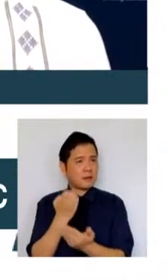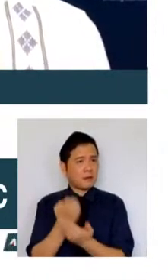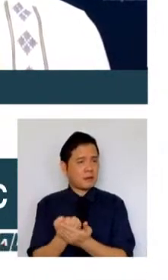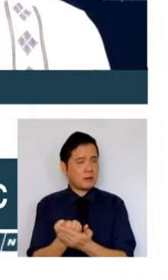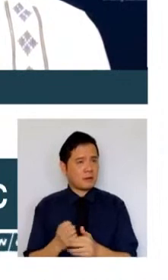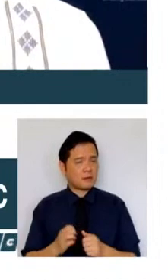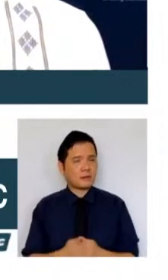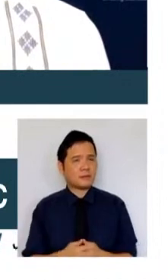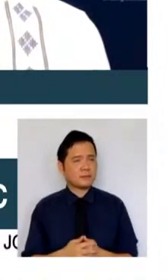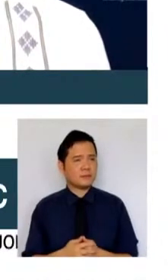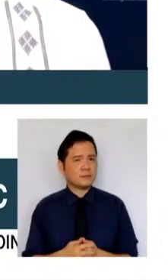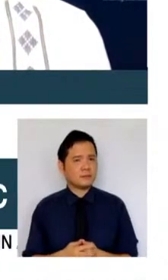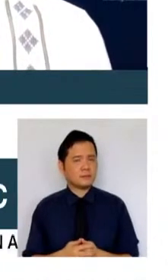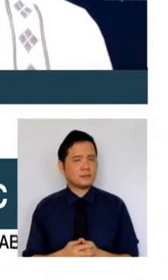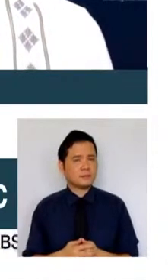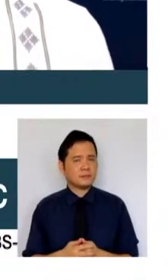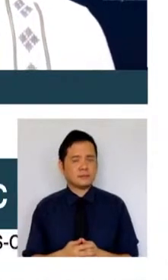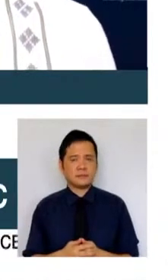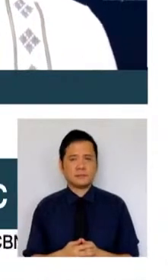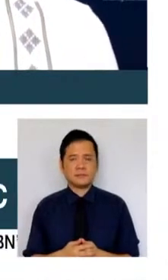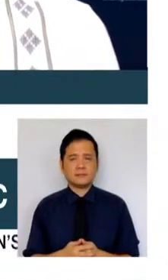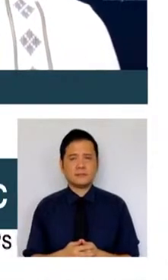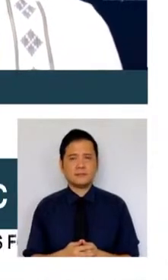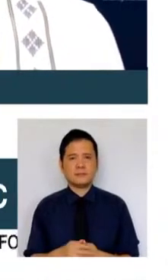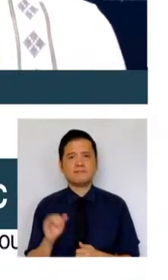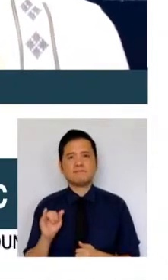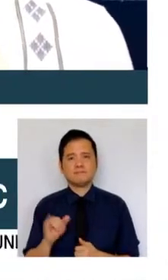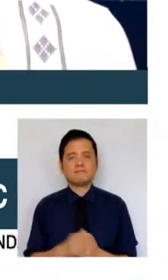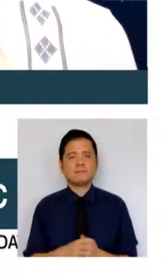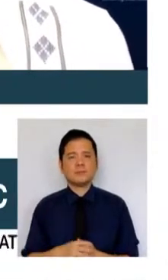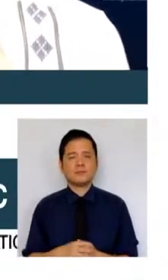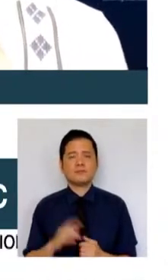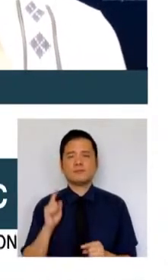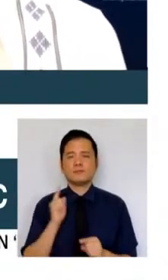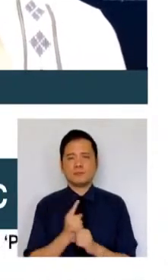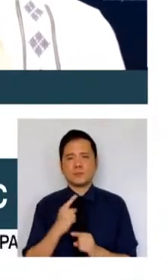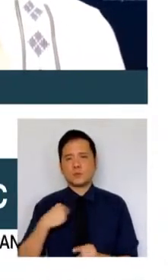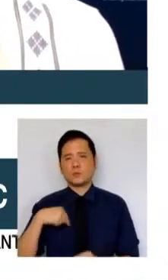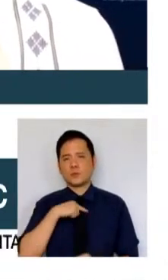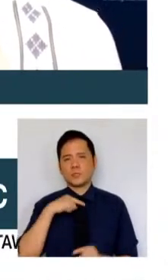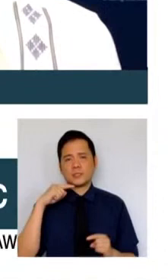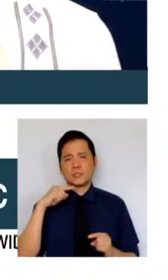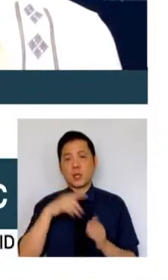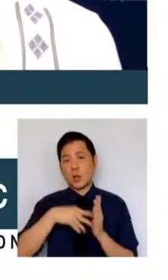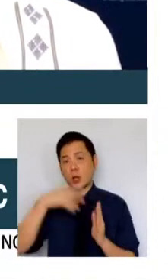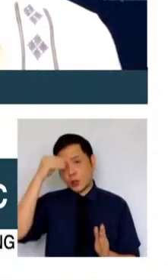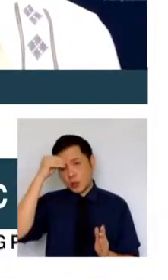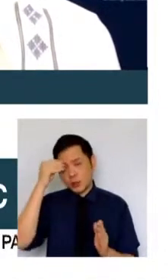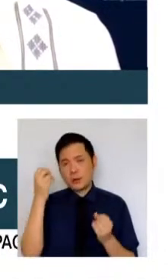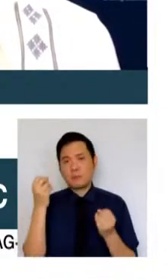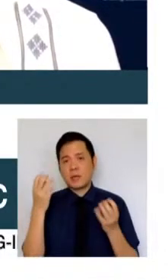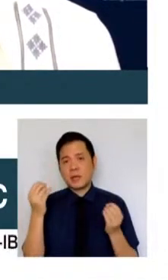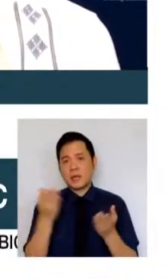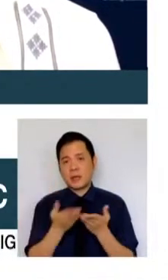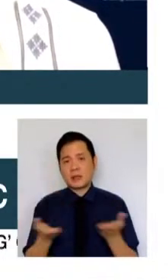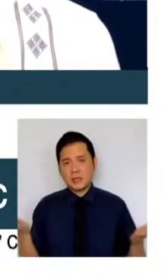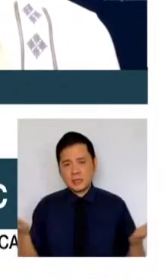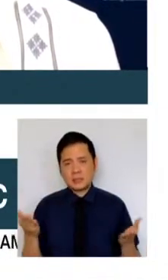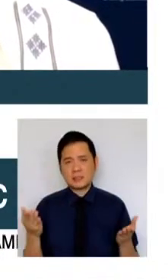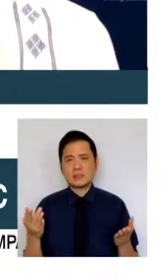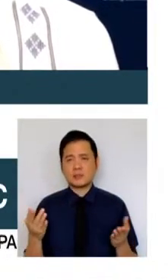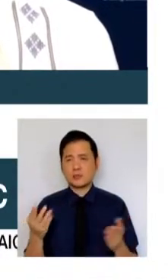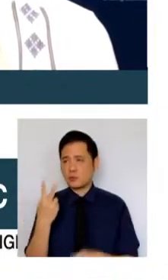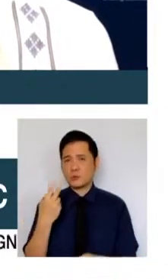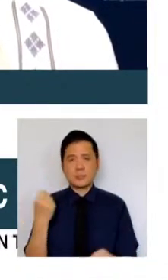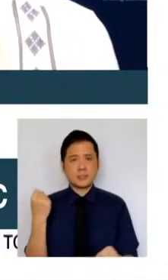the recovery efforts? We expect that we have learned our lessons in the past